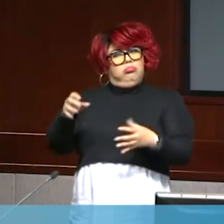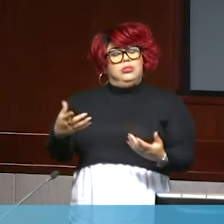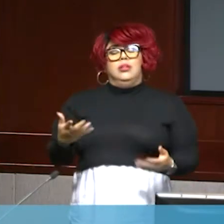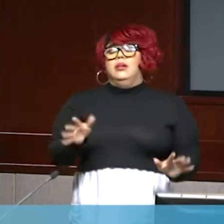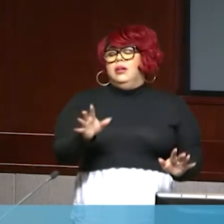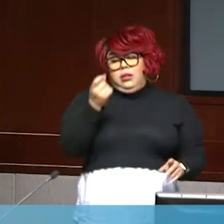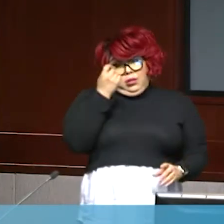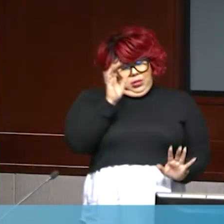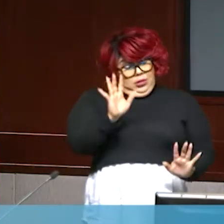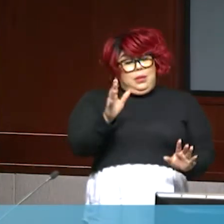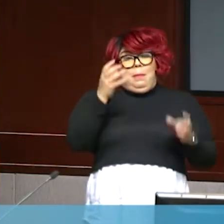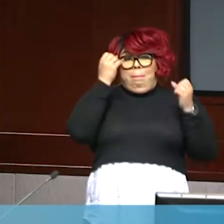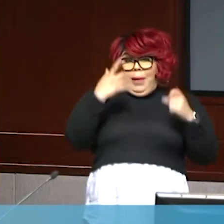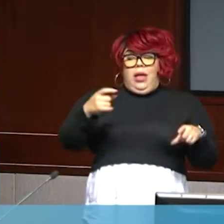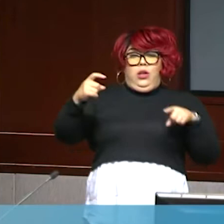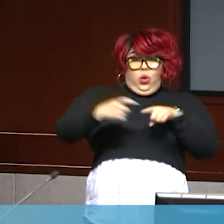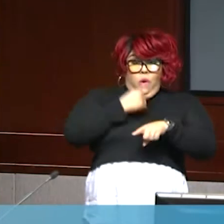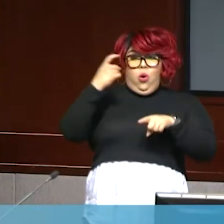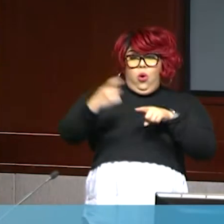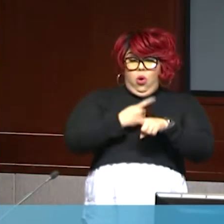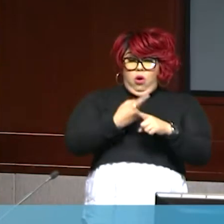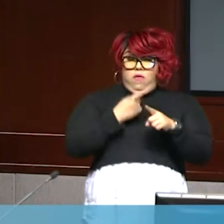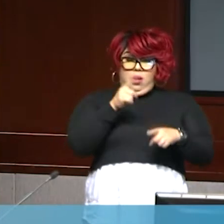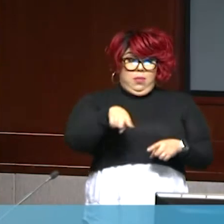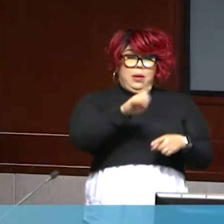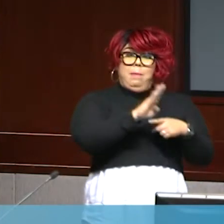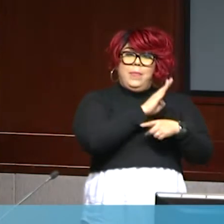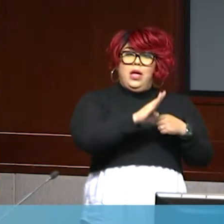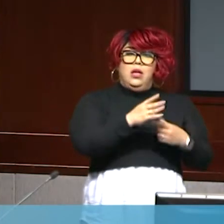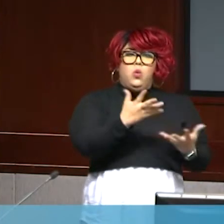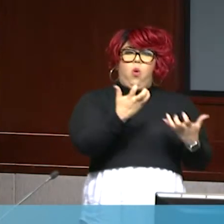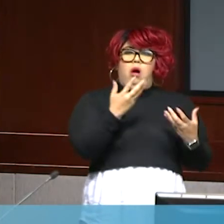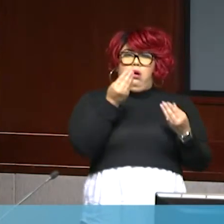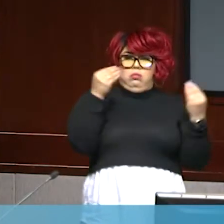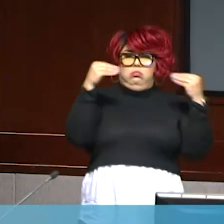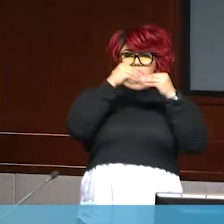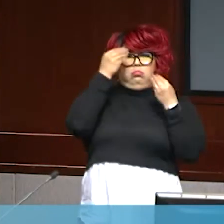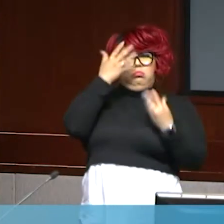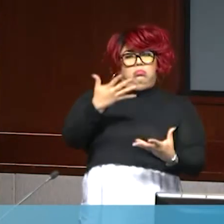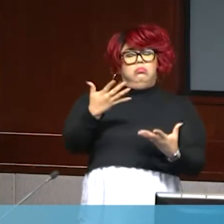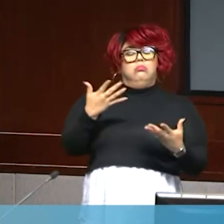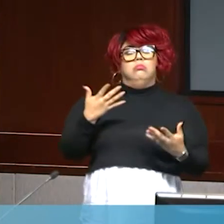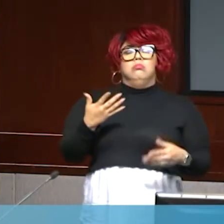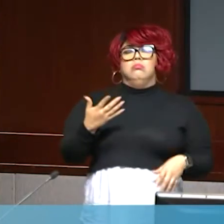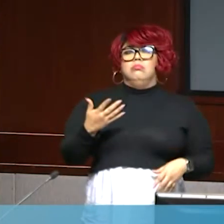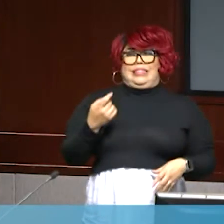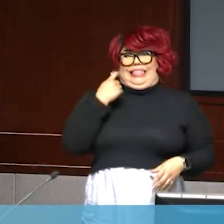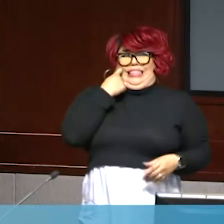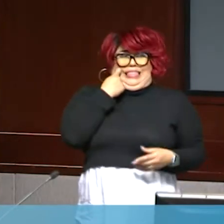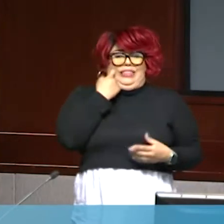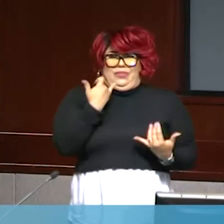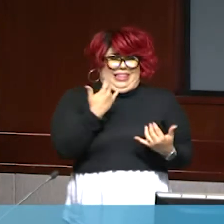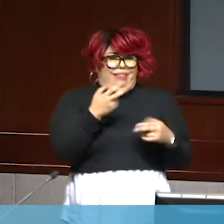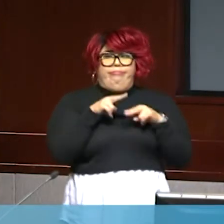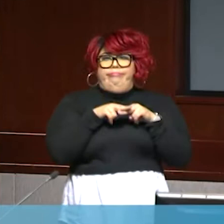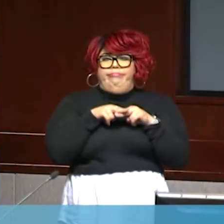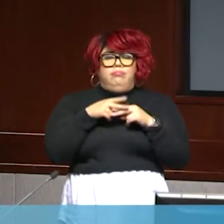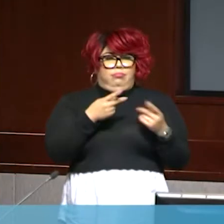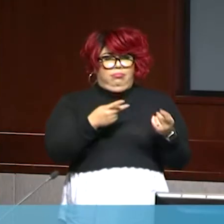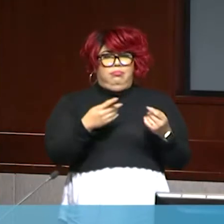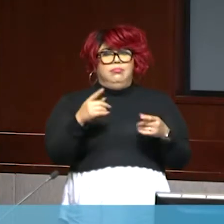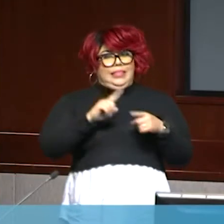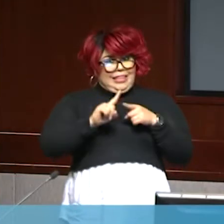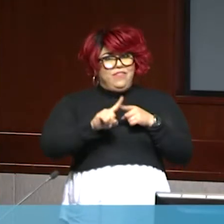calls for businesses asking for information. As I was sitting here, there were questions coming in about